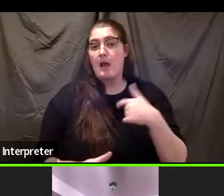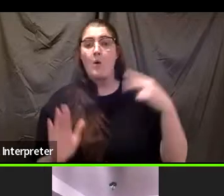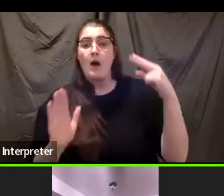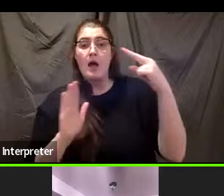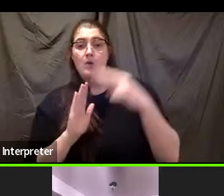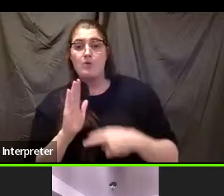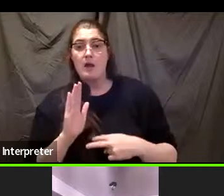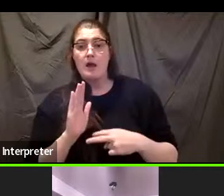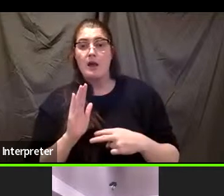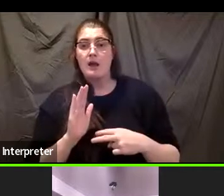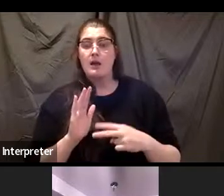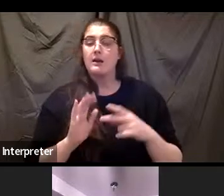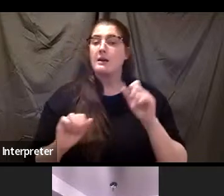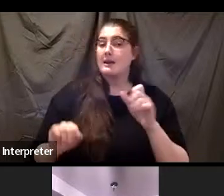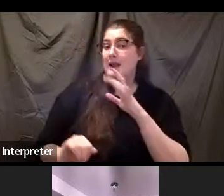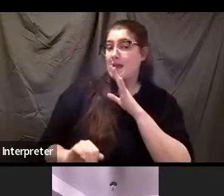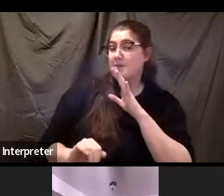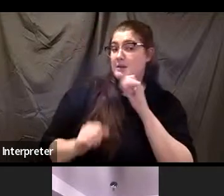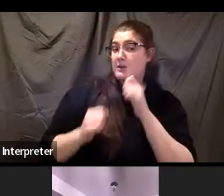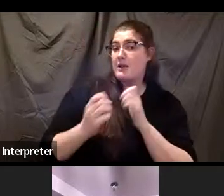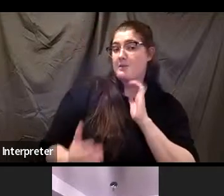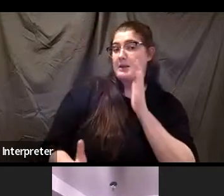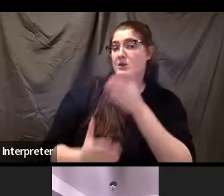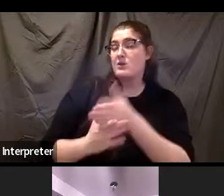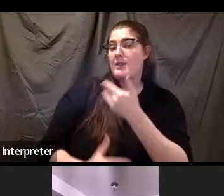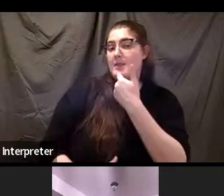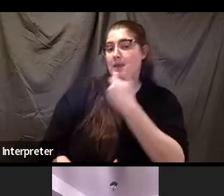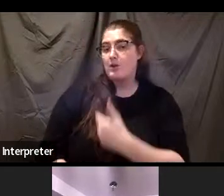It's deficient. Can I speak without being interrupted? Thank you.